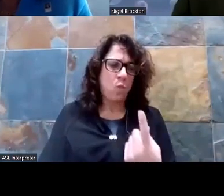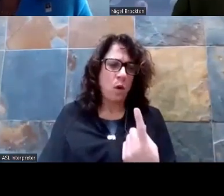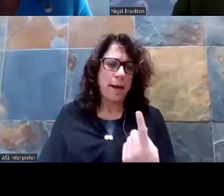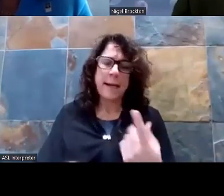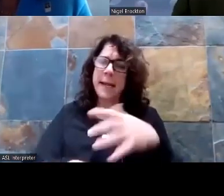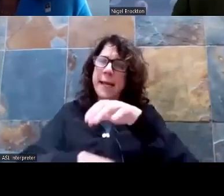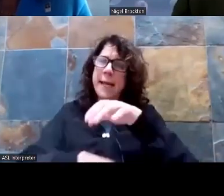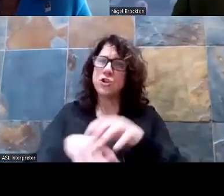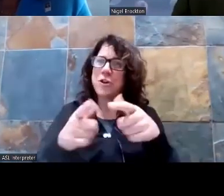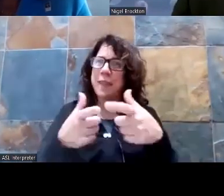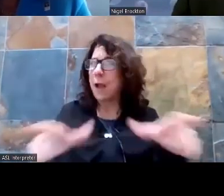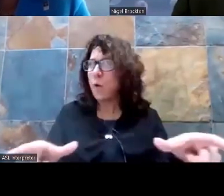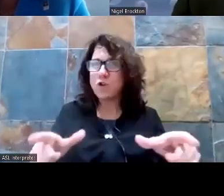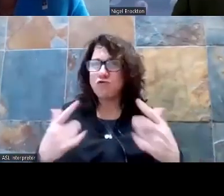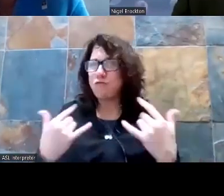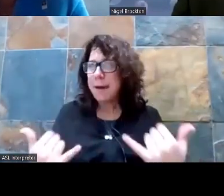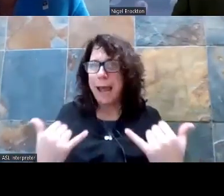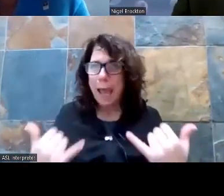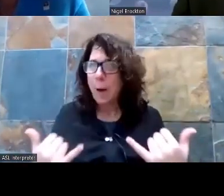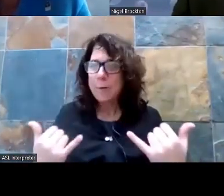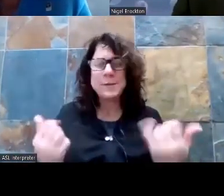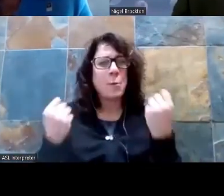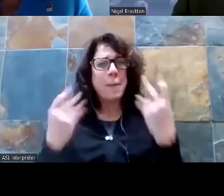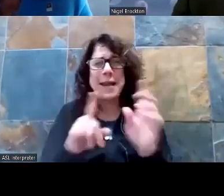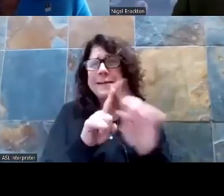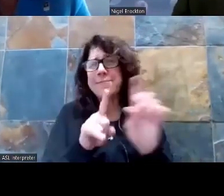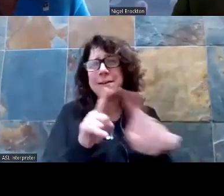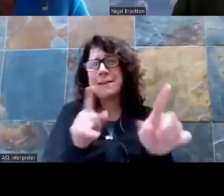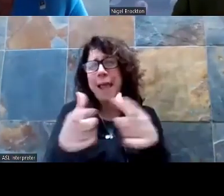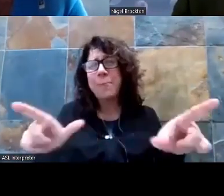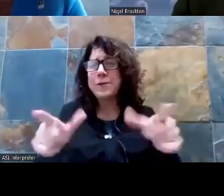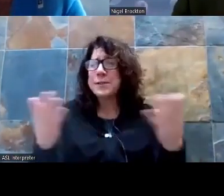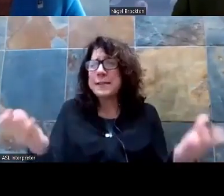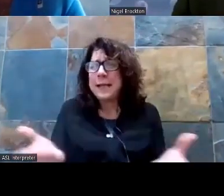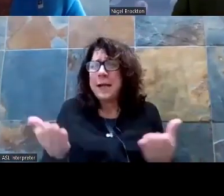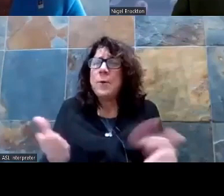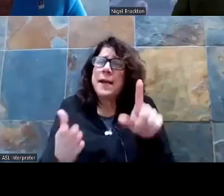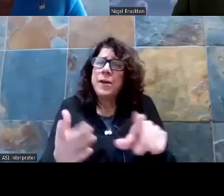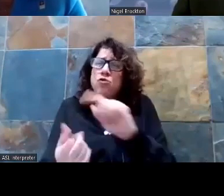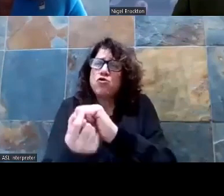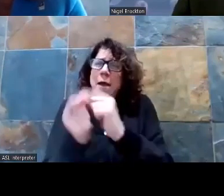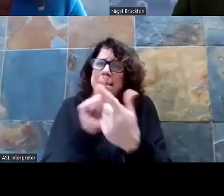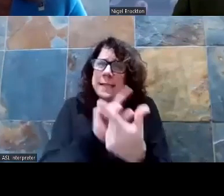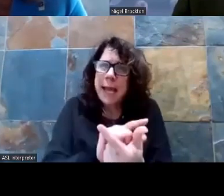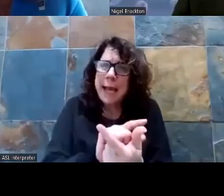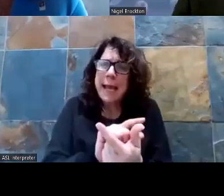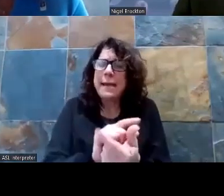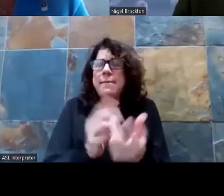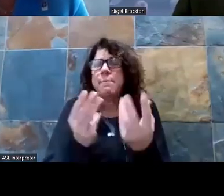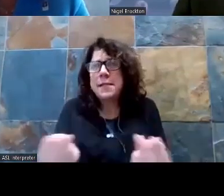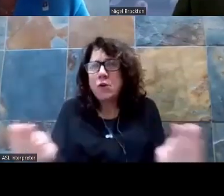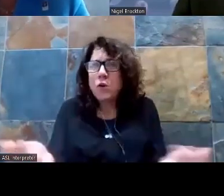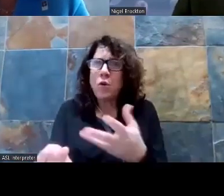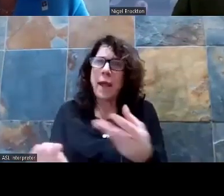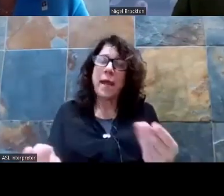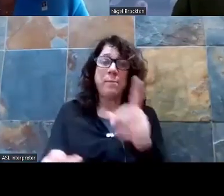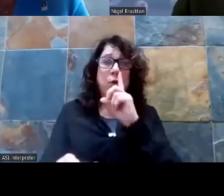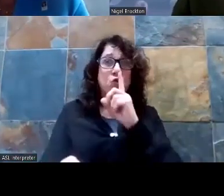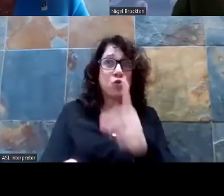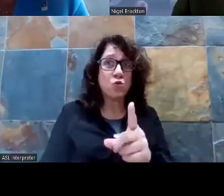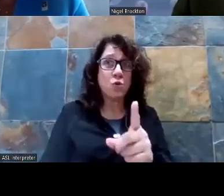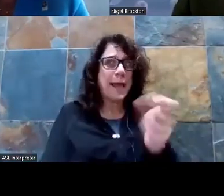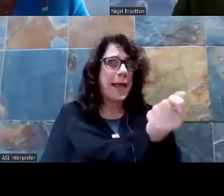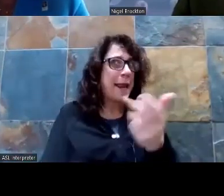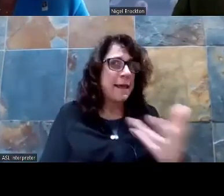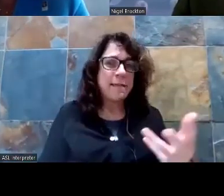English language right now. There are so many different languages that we need to translate our material and make sure that